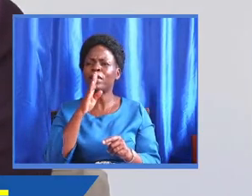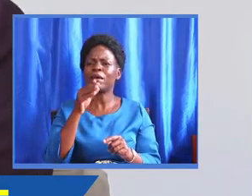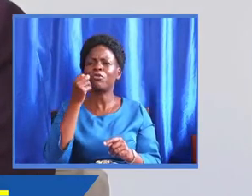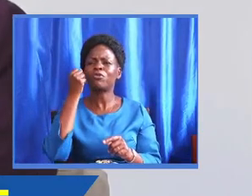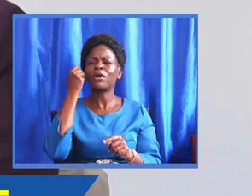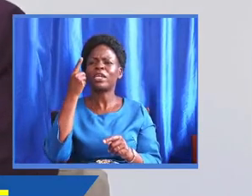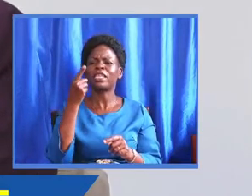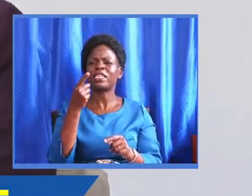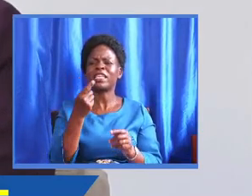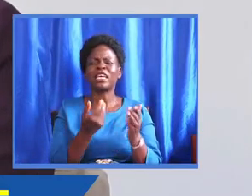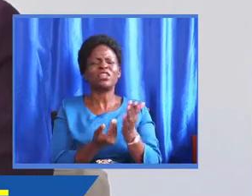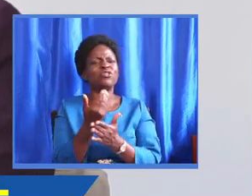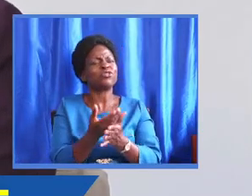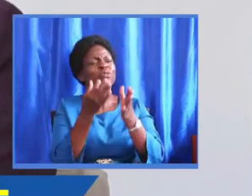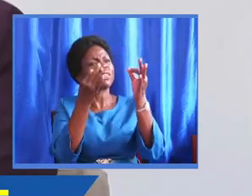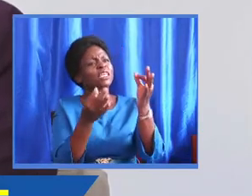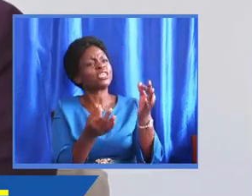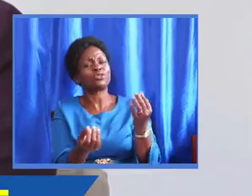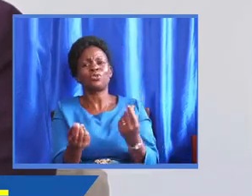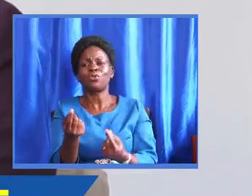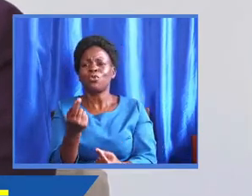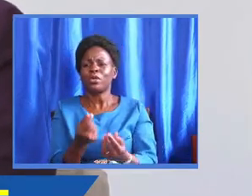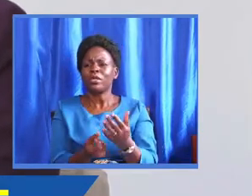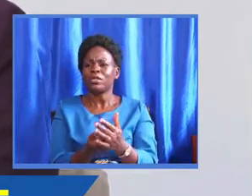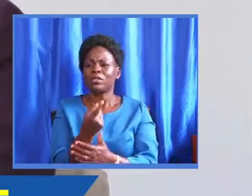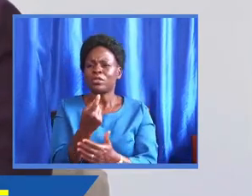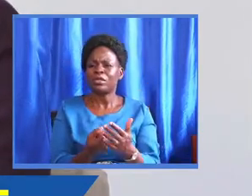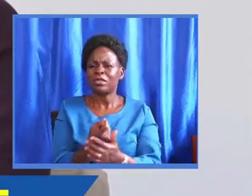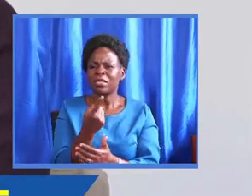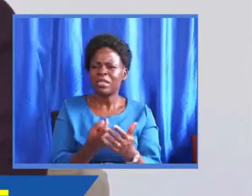understand these new products that are coming in, the condominium